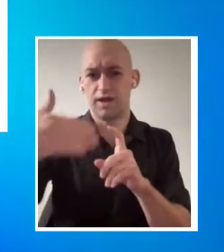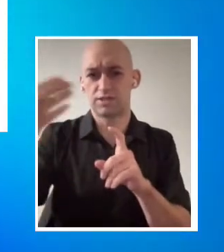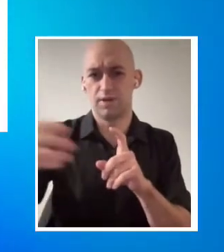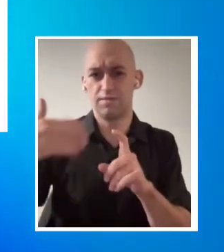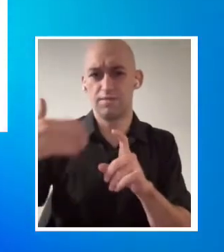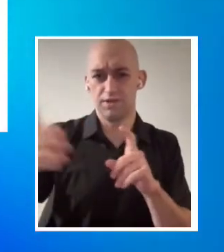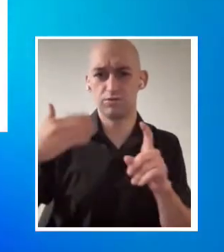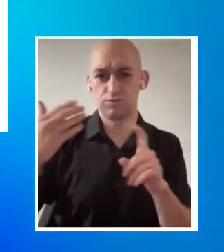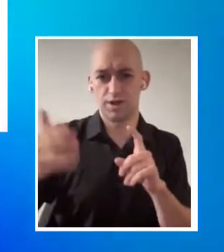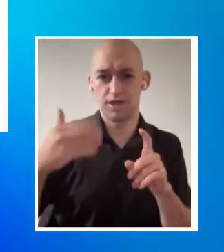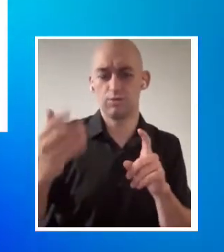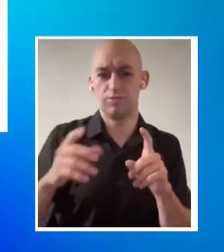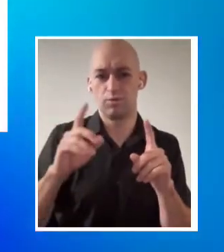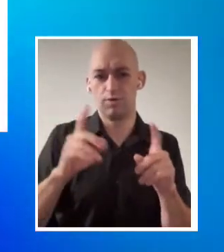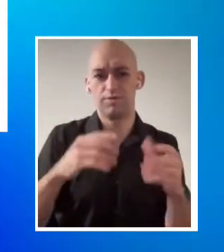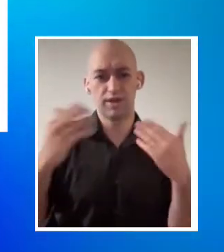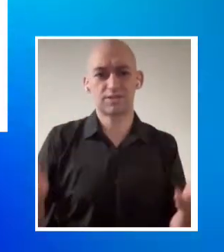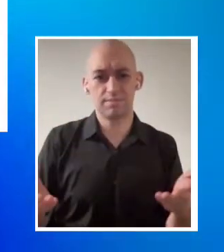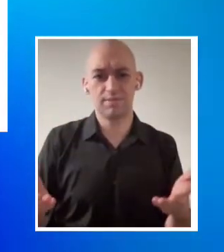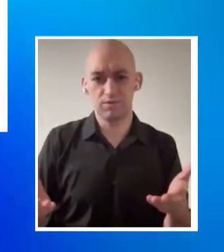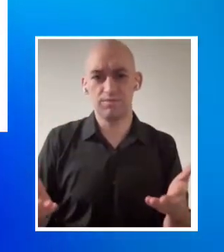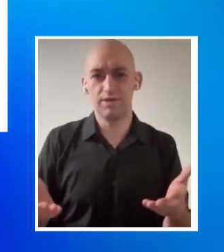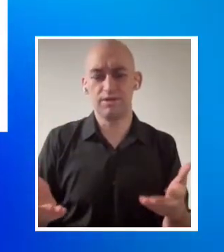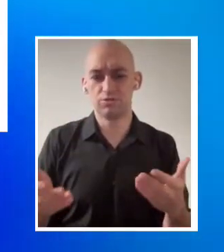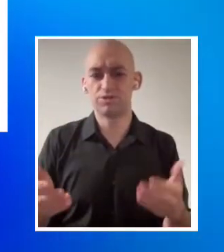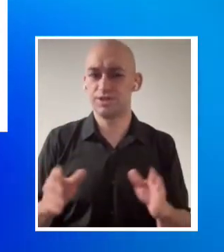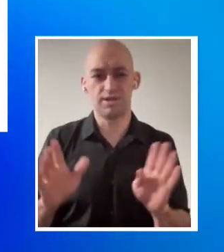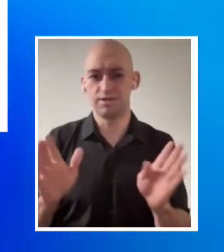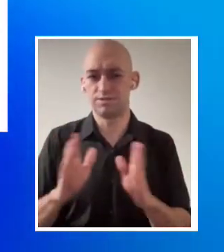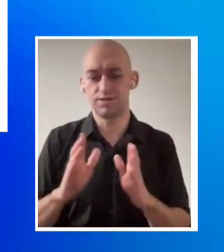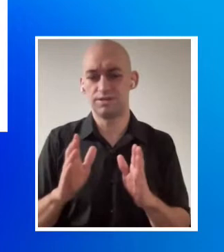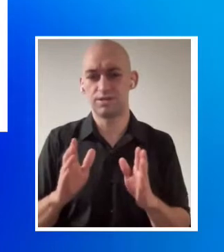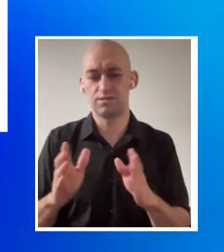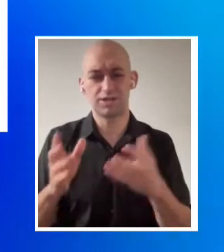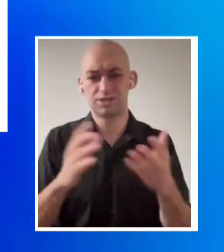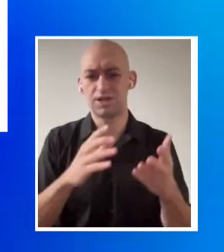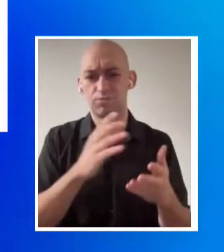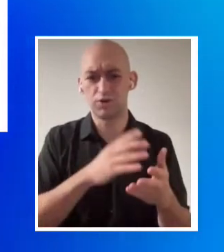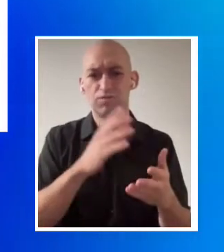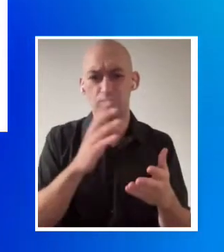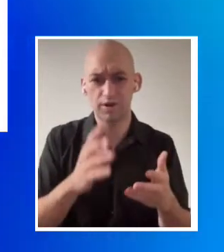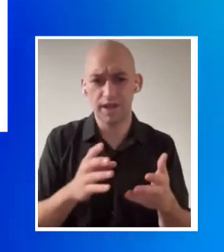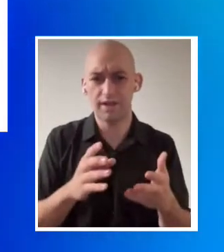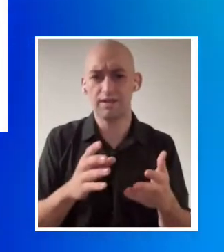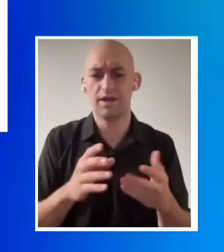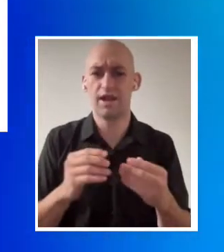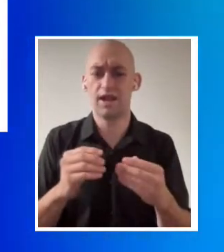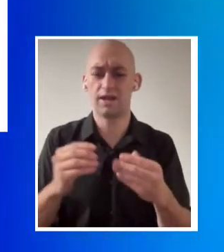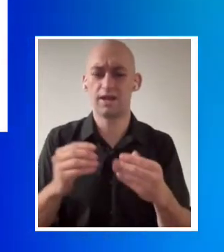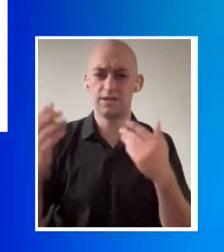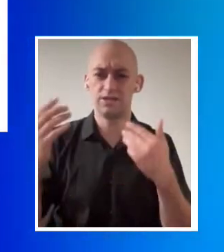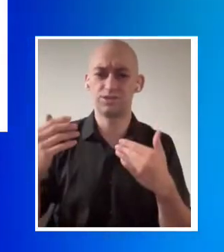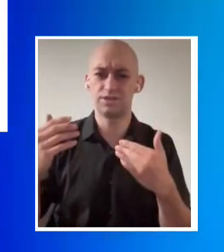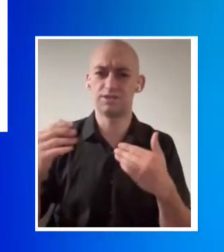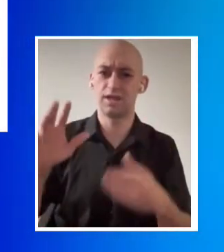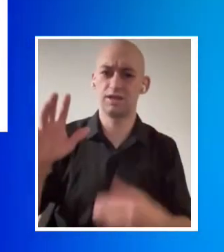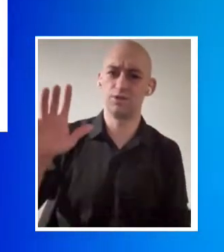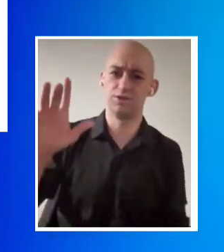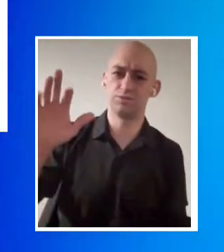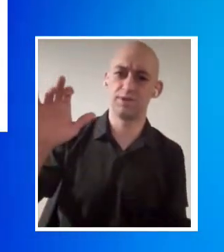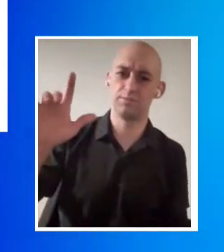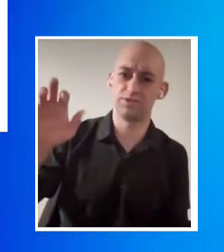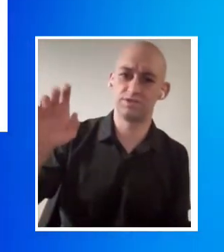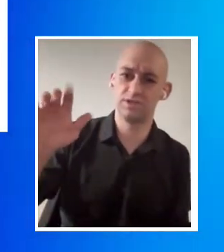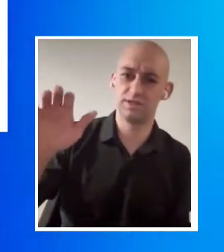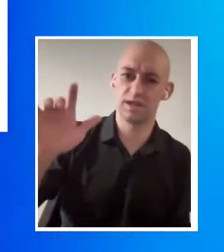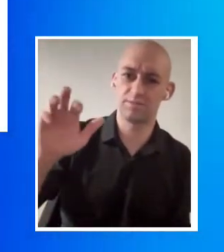how fast my video is running, but the next time that we meet, you'll see it's a Logitech Brio 4K, and it has an interesting setting where